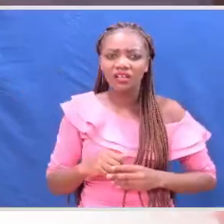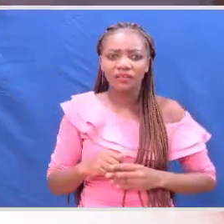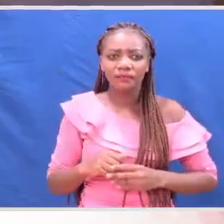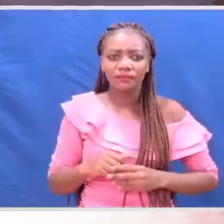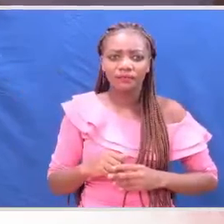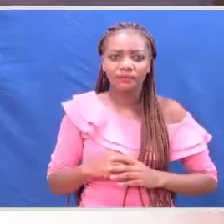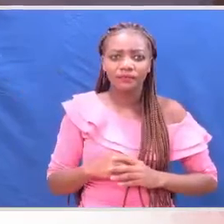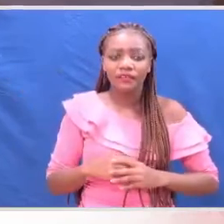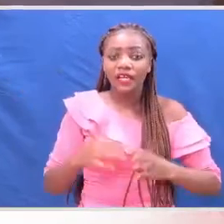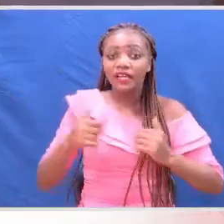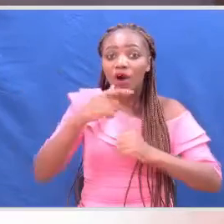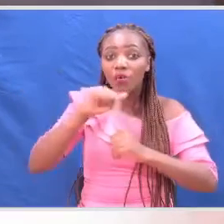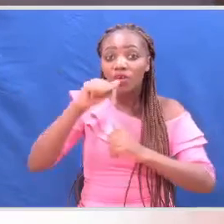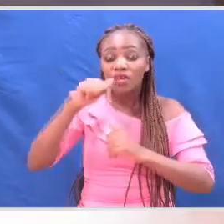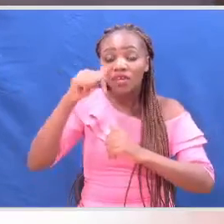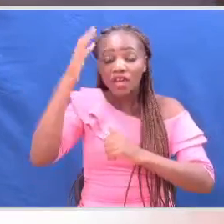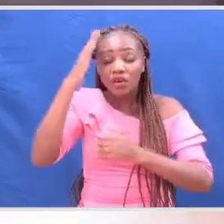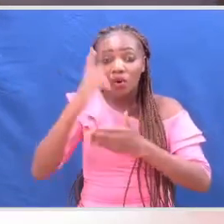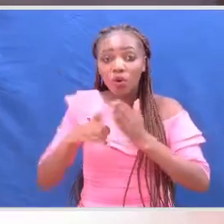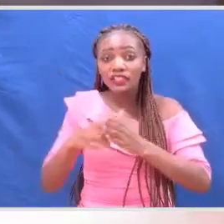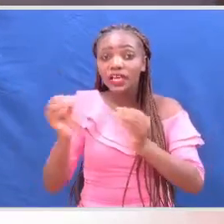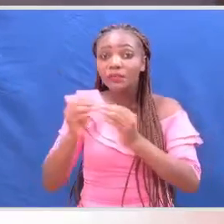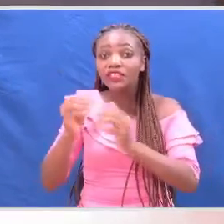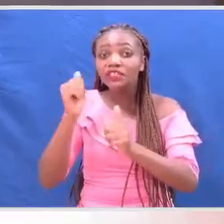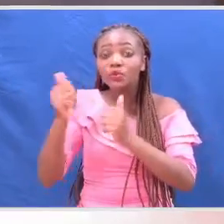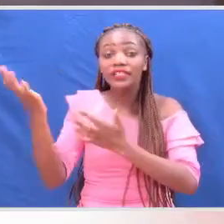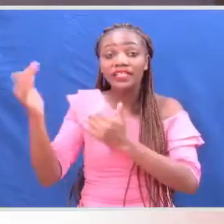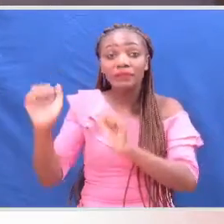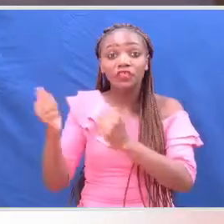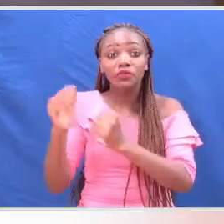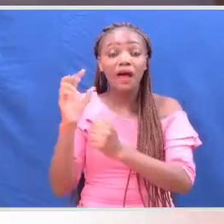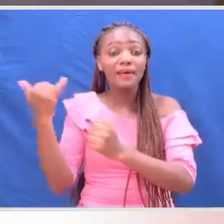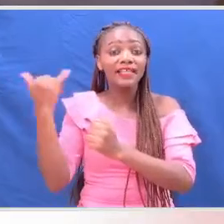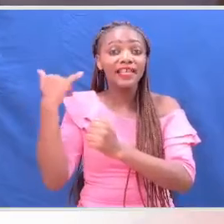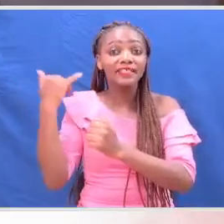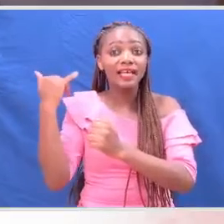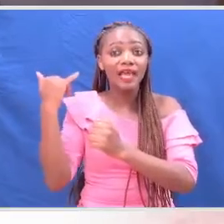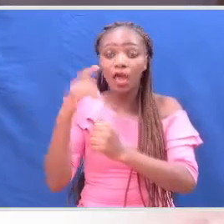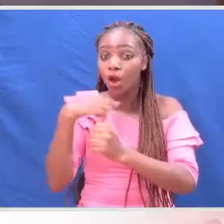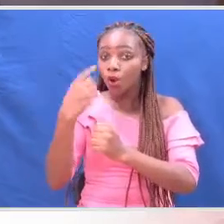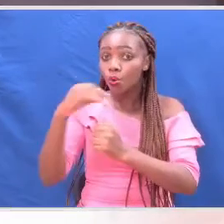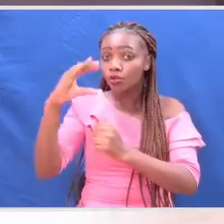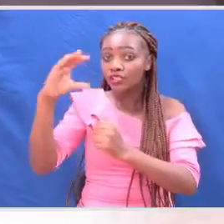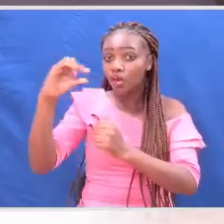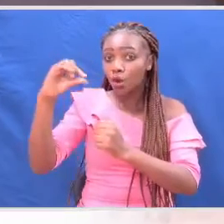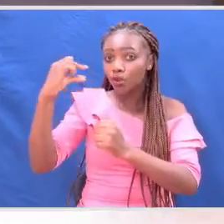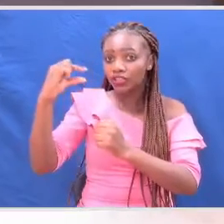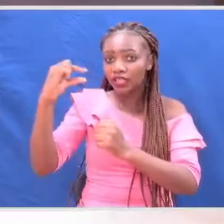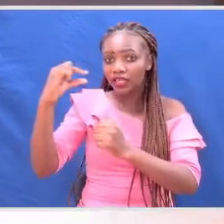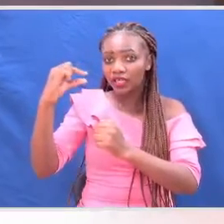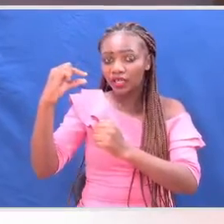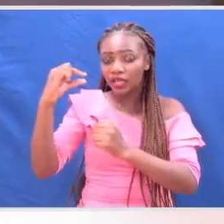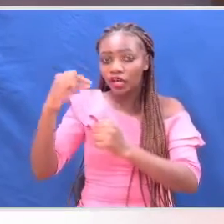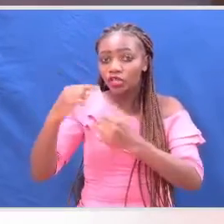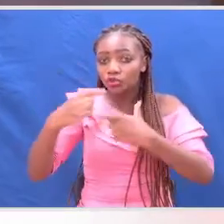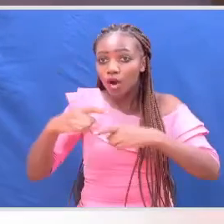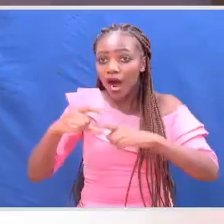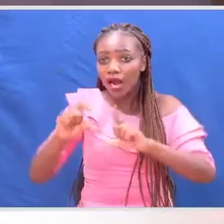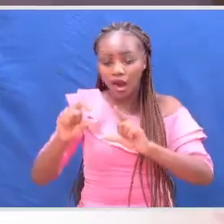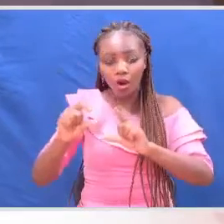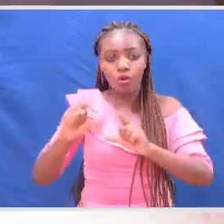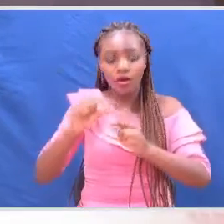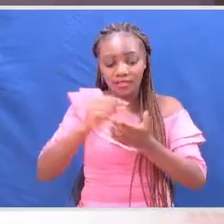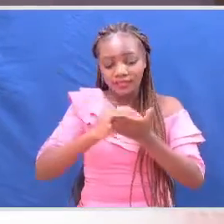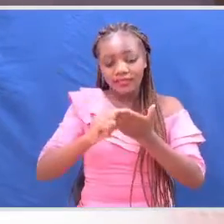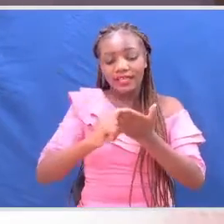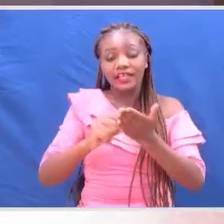learned that the meeting which was supposed to be held yesterday by the Council of Governors to pave way for the signing of the return